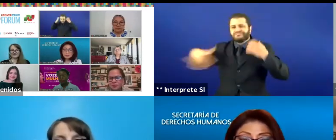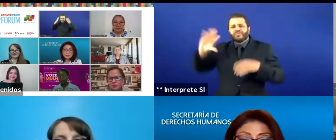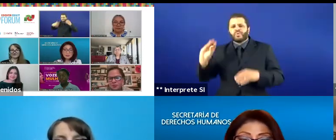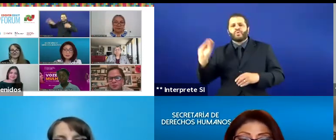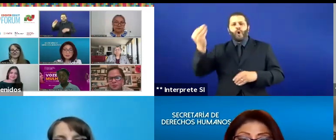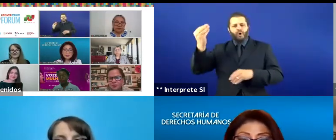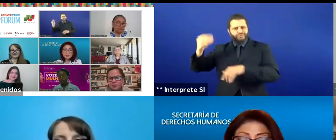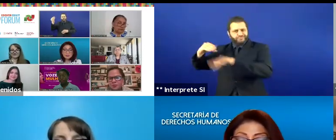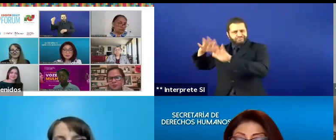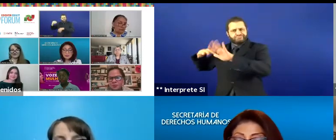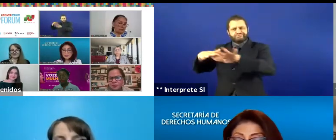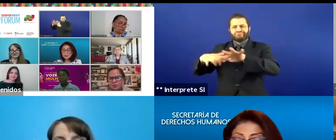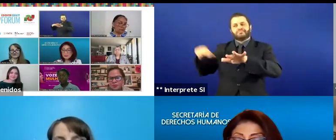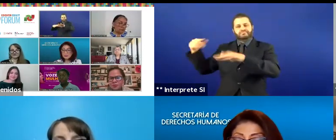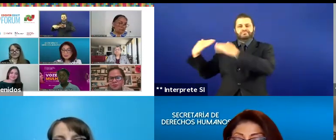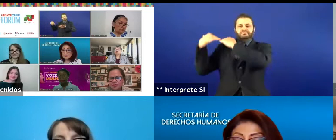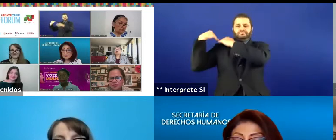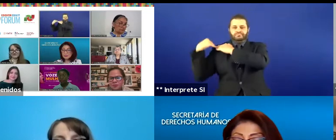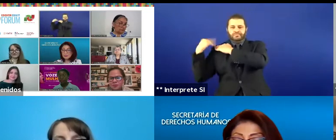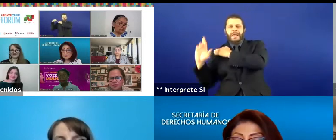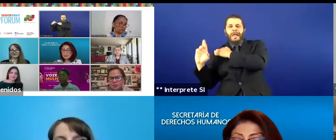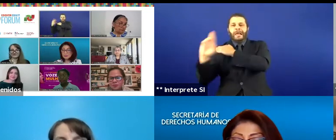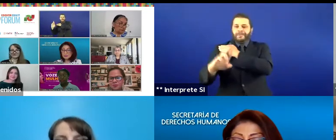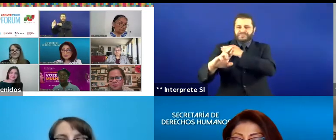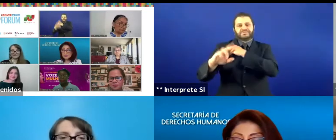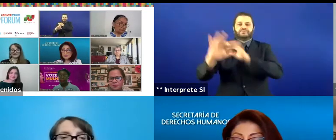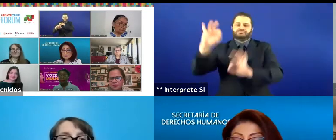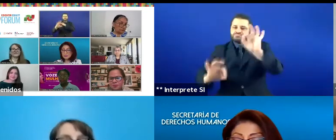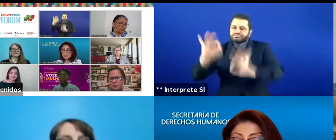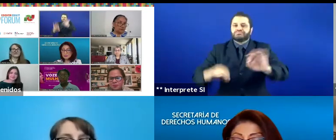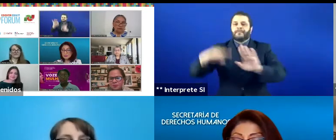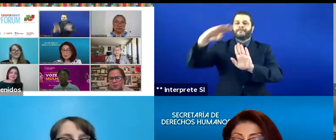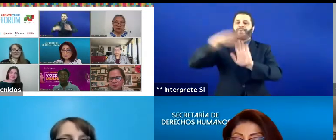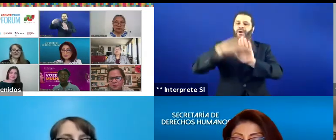en varios programas y agencias en Mozambique.